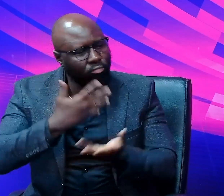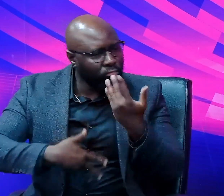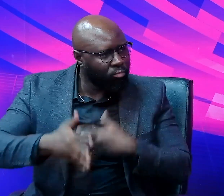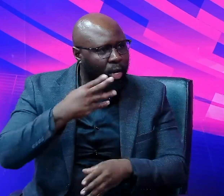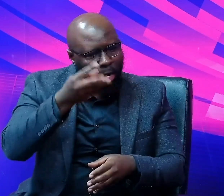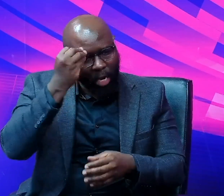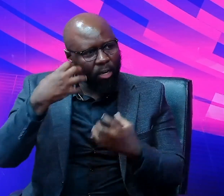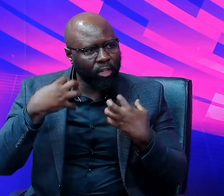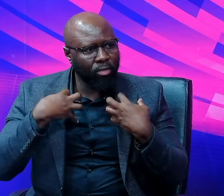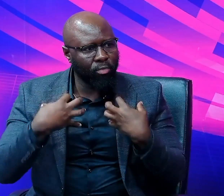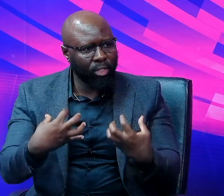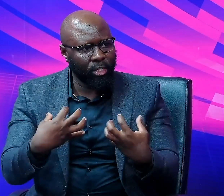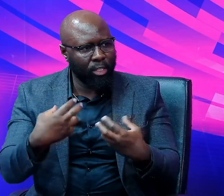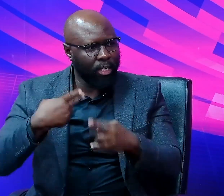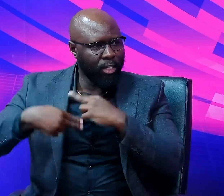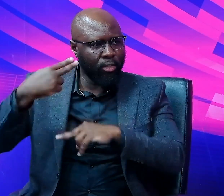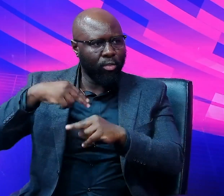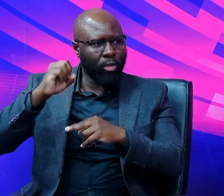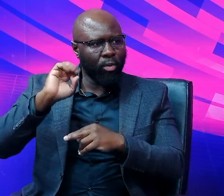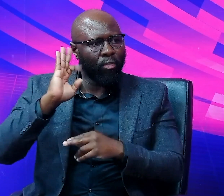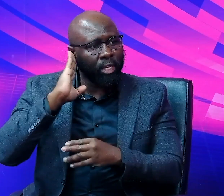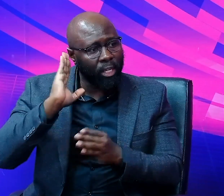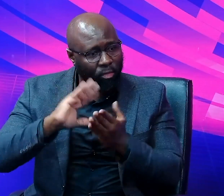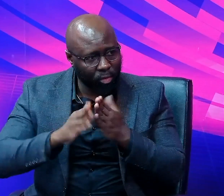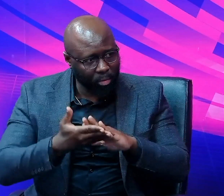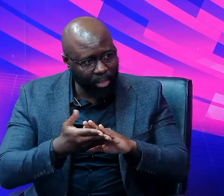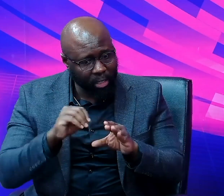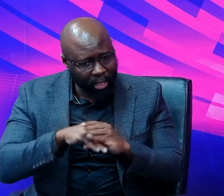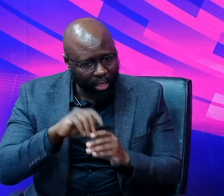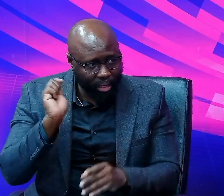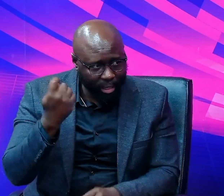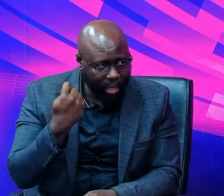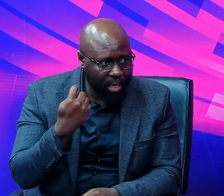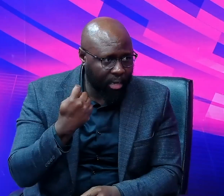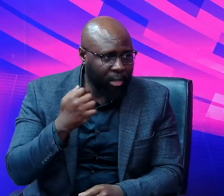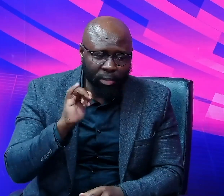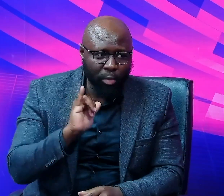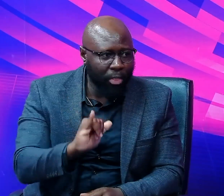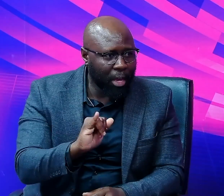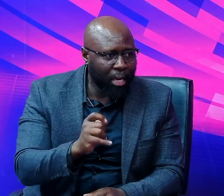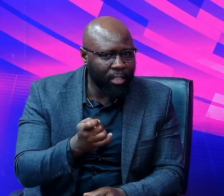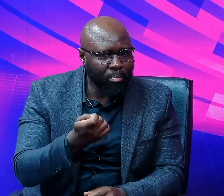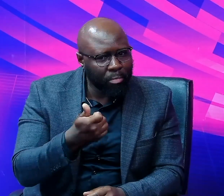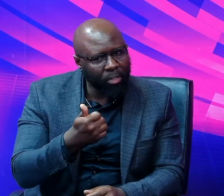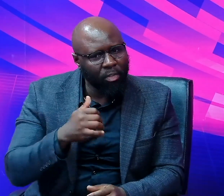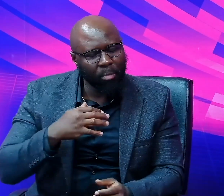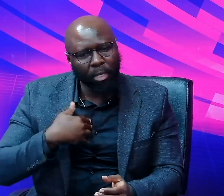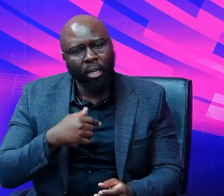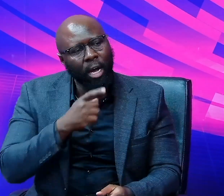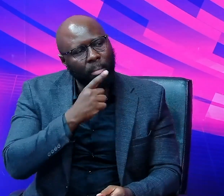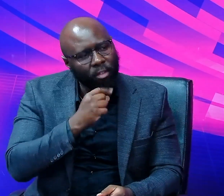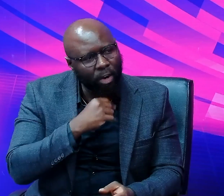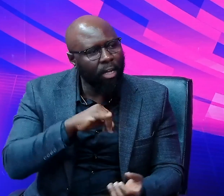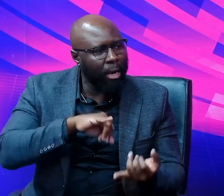and outside, interacted and learned a rich history about the deaf community in Kenya. So that